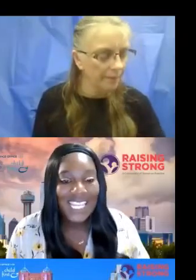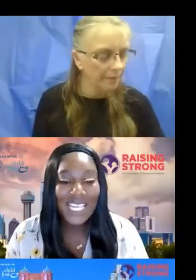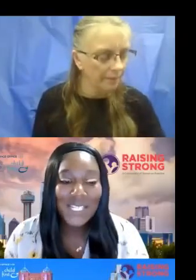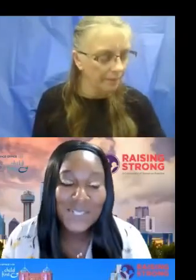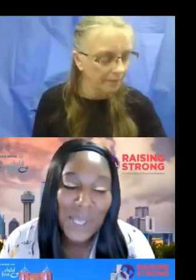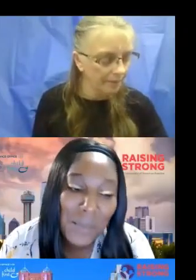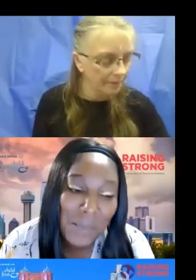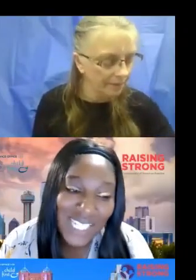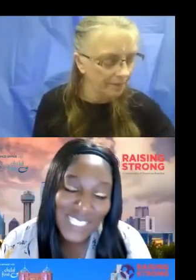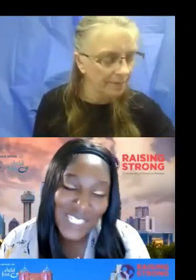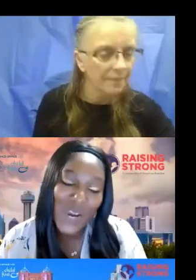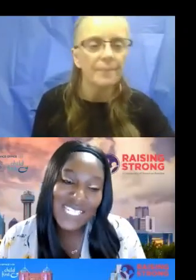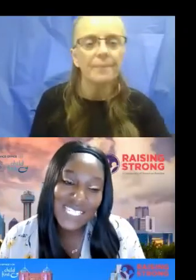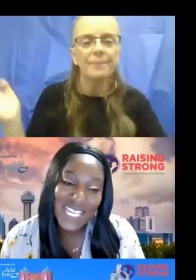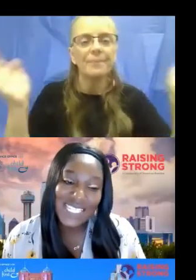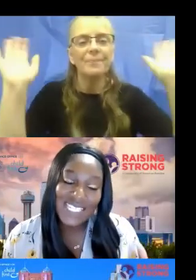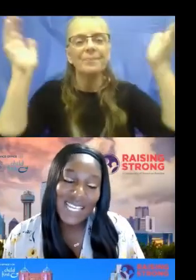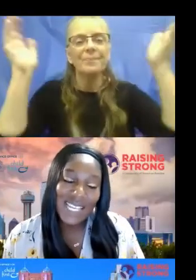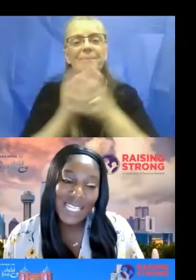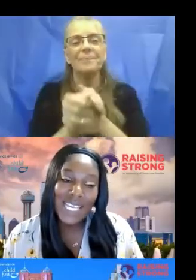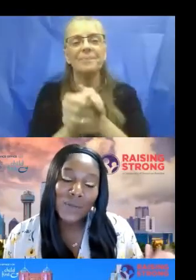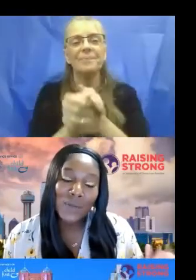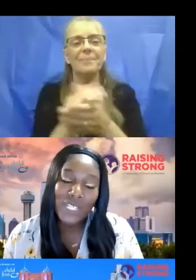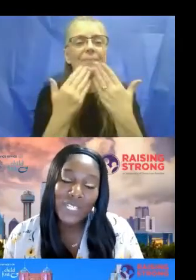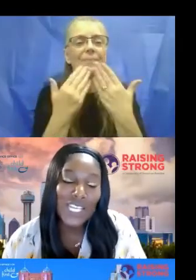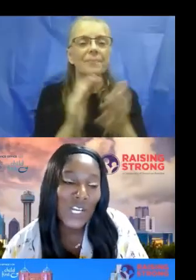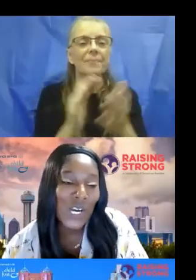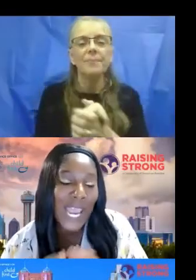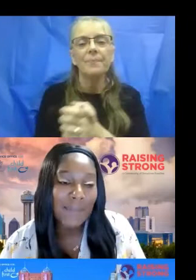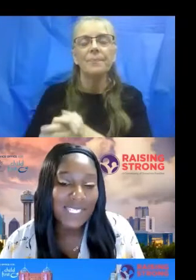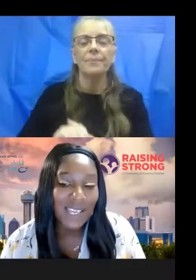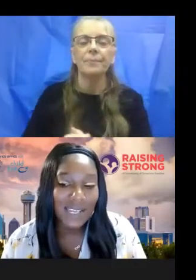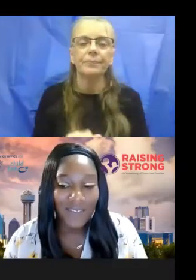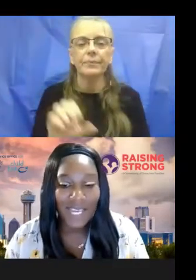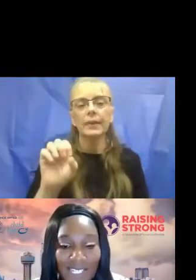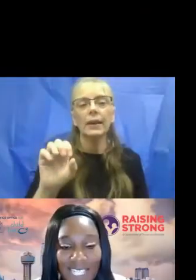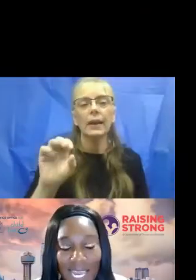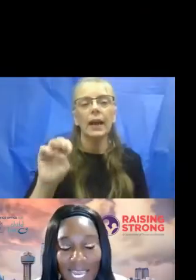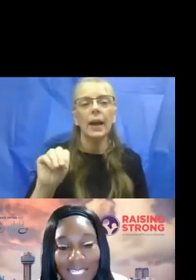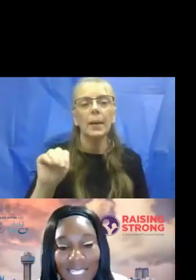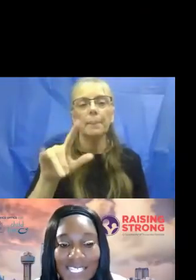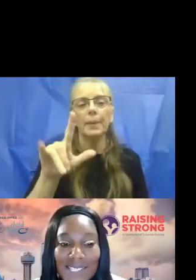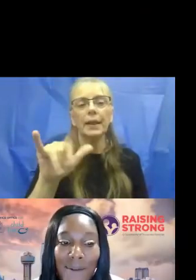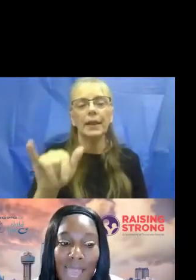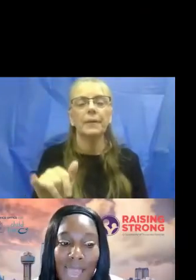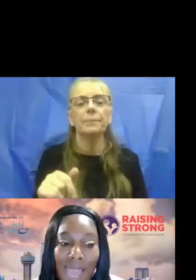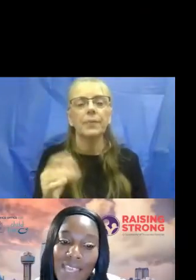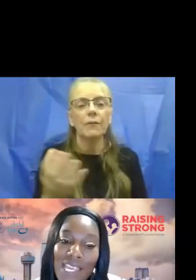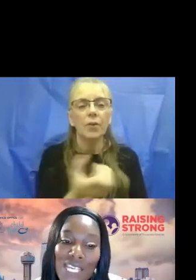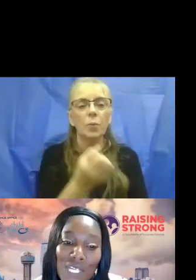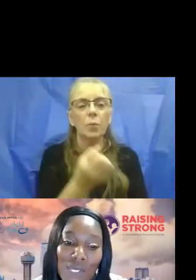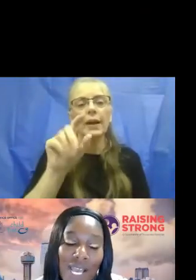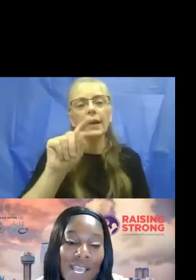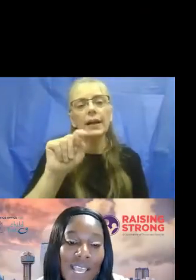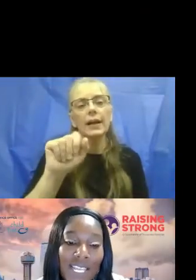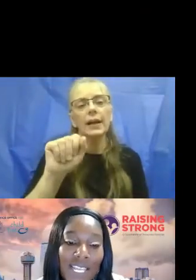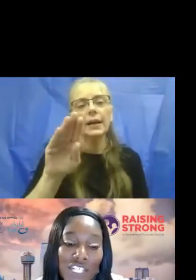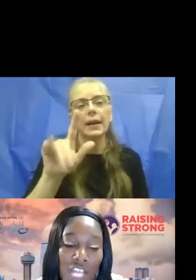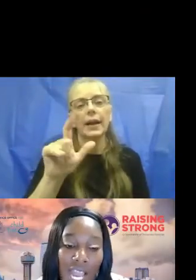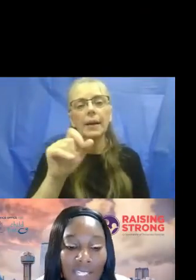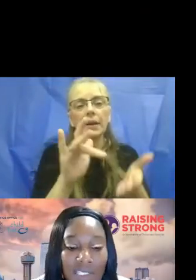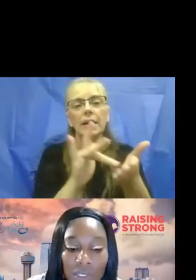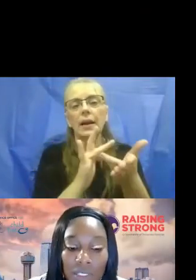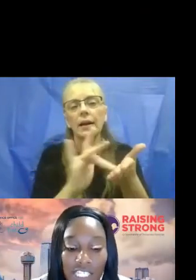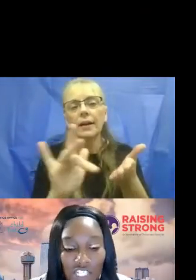Yay, thank you so much. Congratulations, Emily, on winning your Amazon Fire tablet. So happy that you and